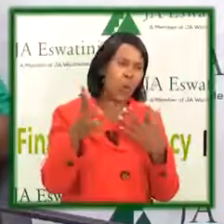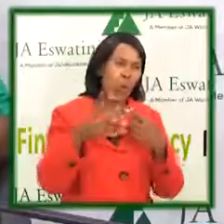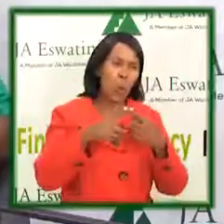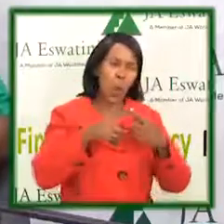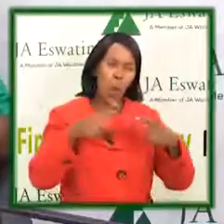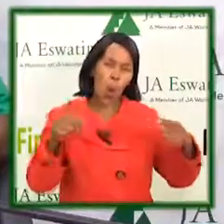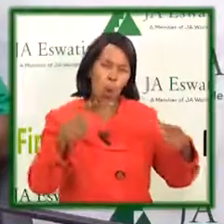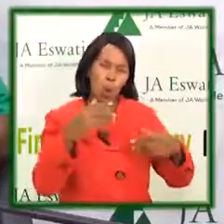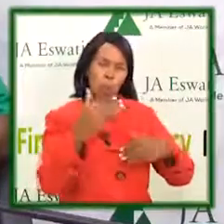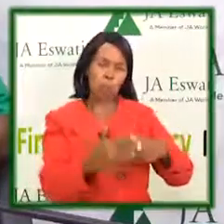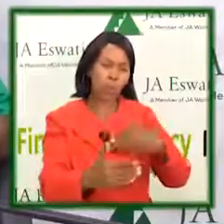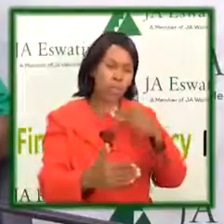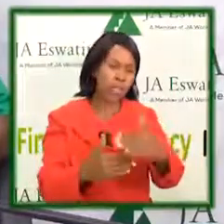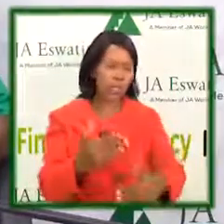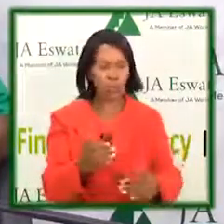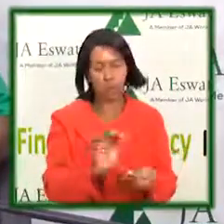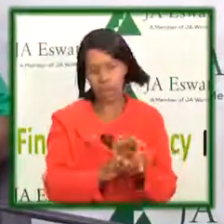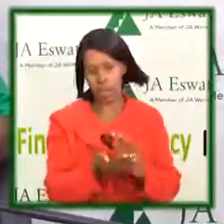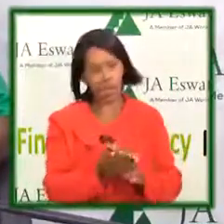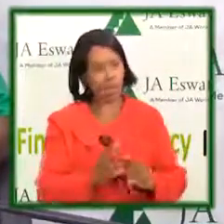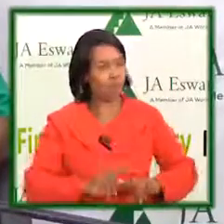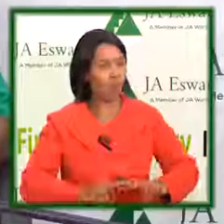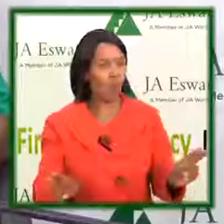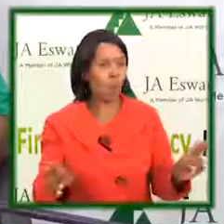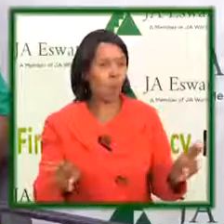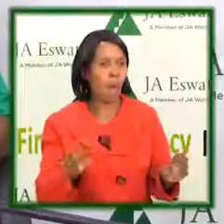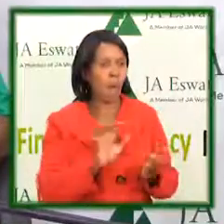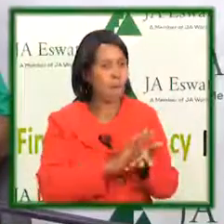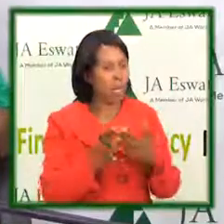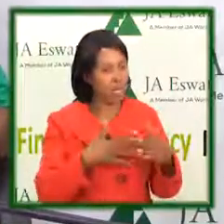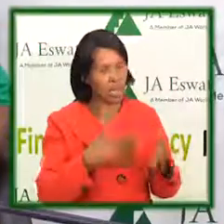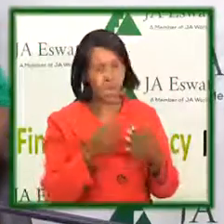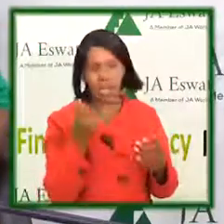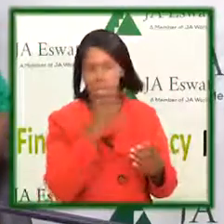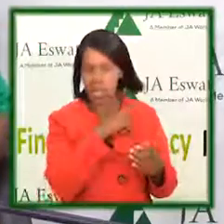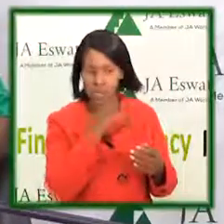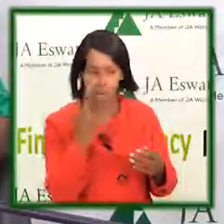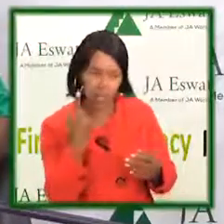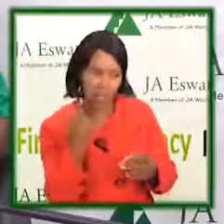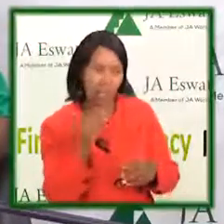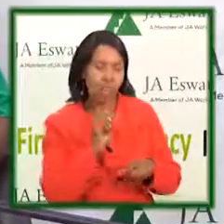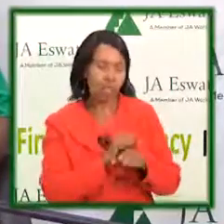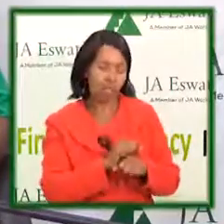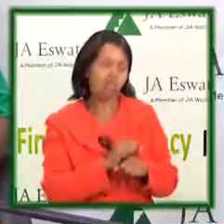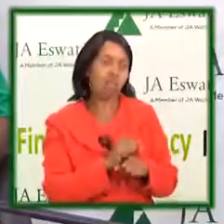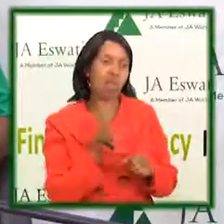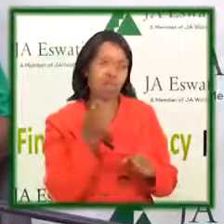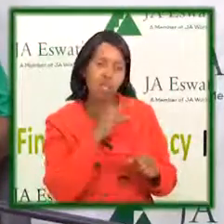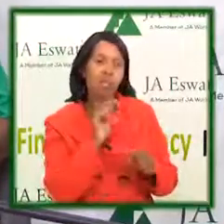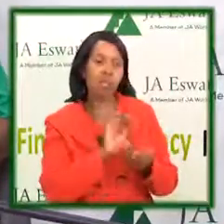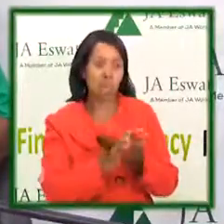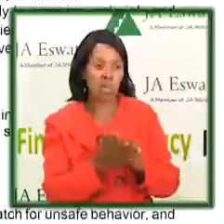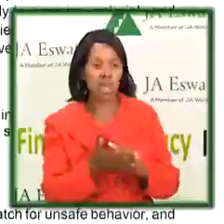and weeks to master or a product. To master a product. Number